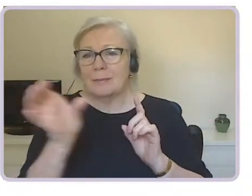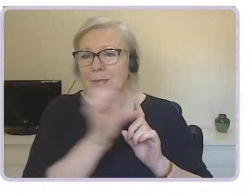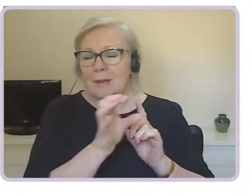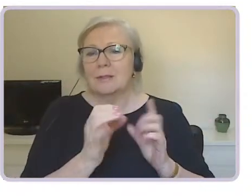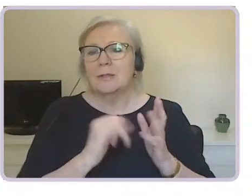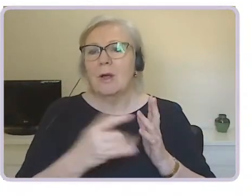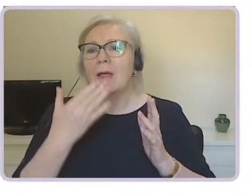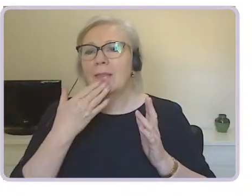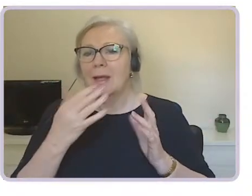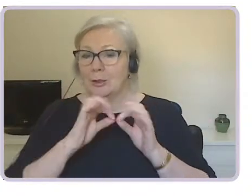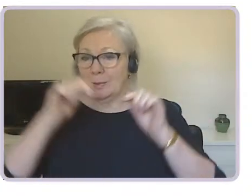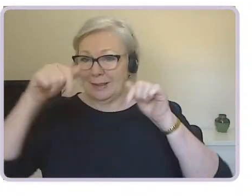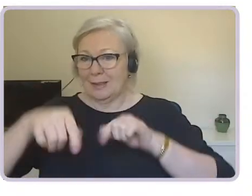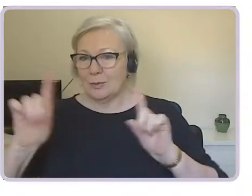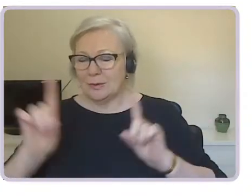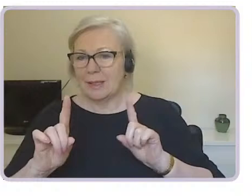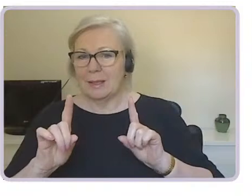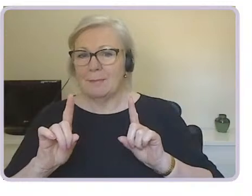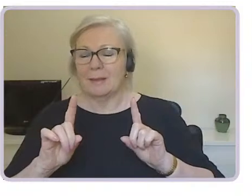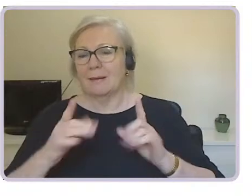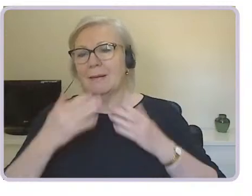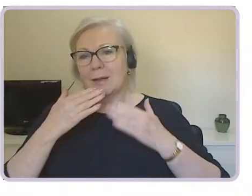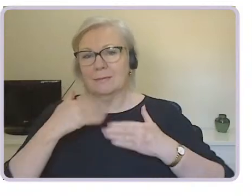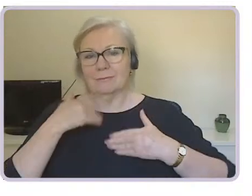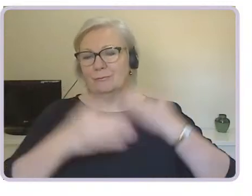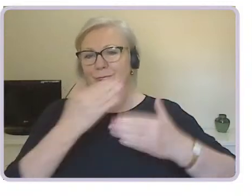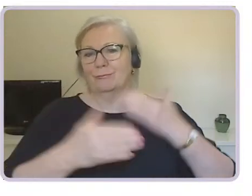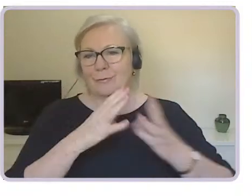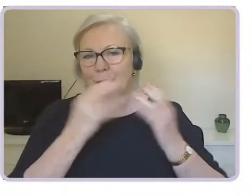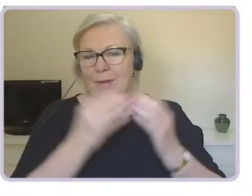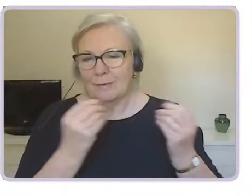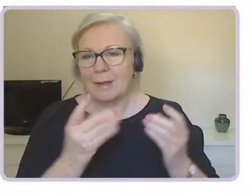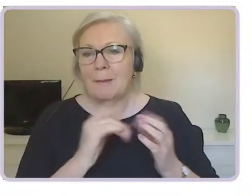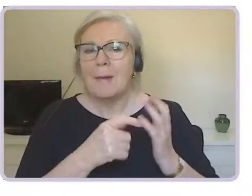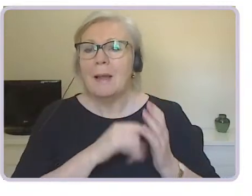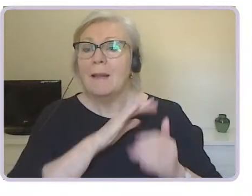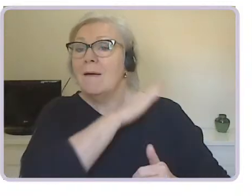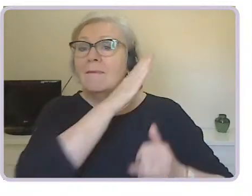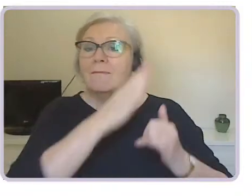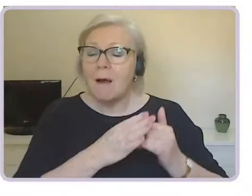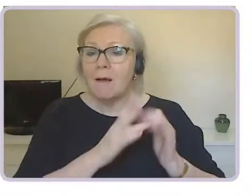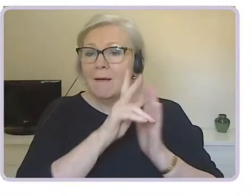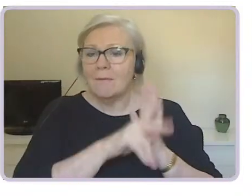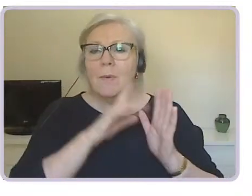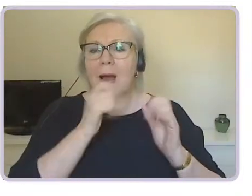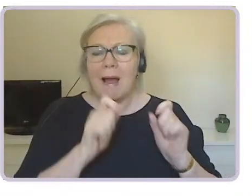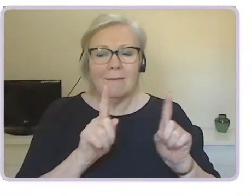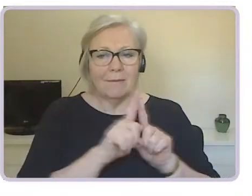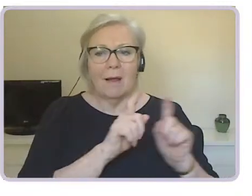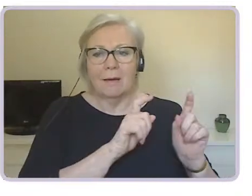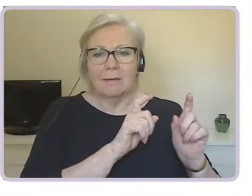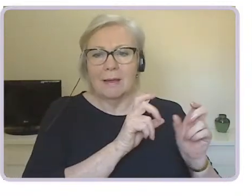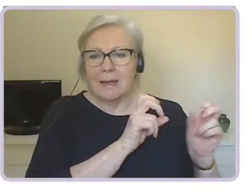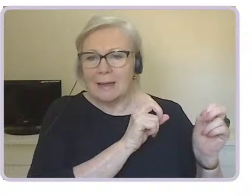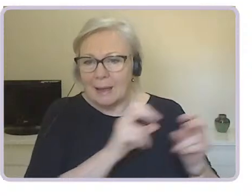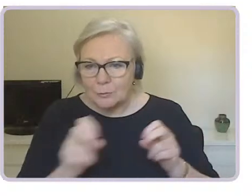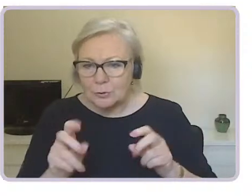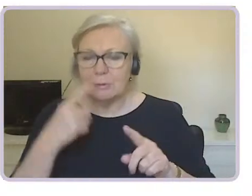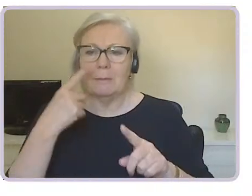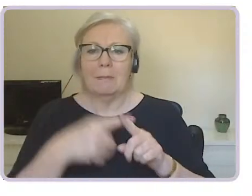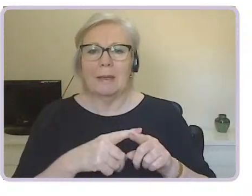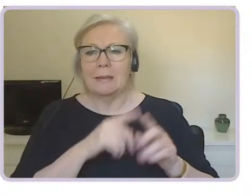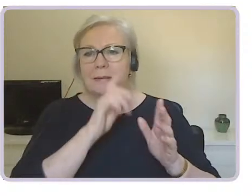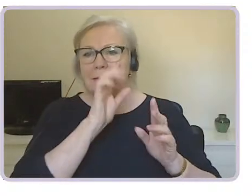today that helped to rush through that. But those final products will have all of those accessibility features once we finish them.